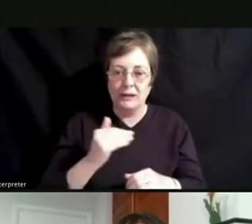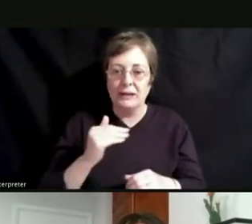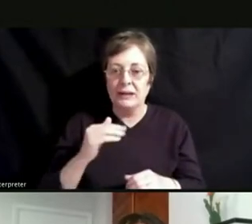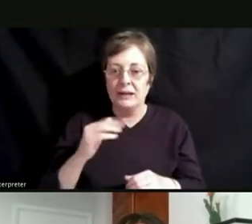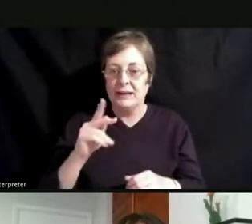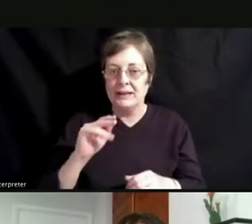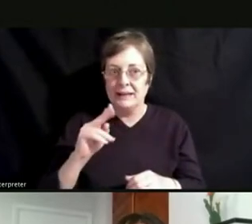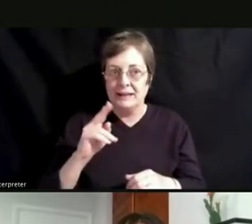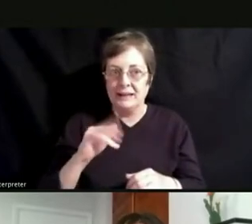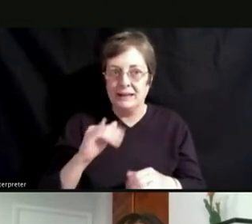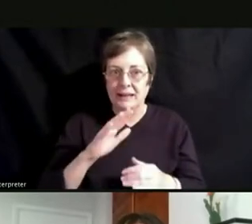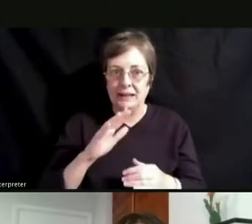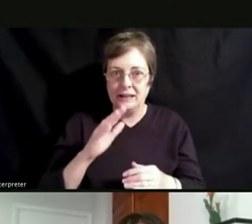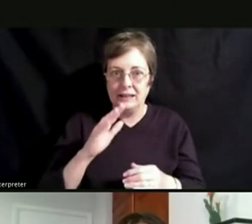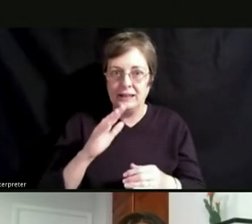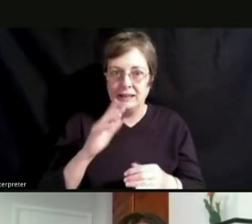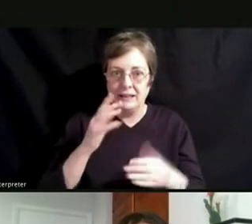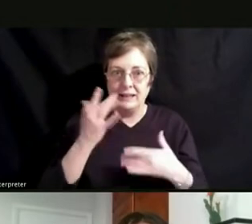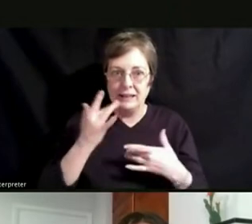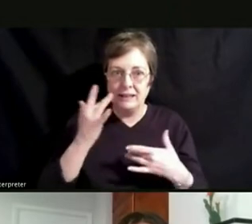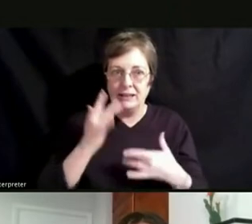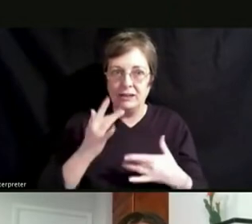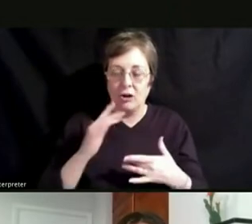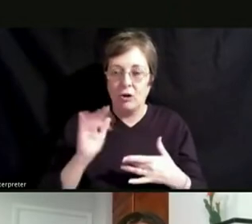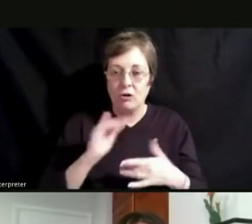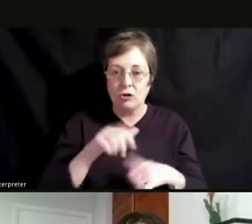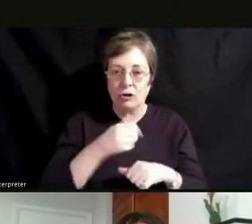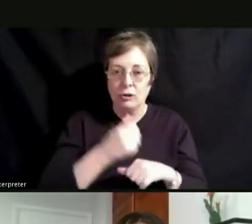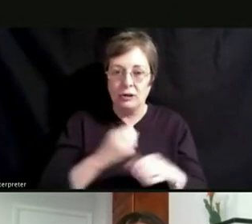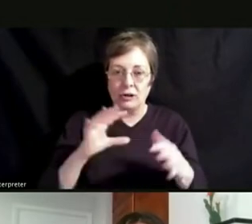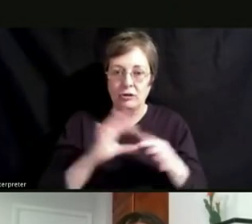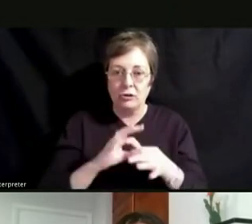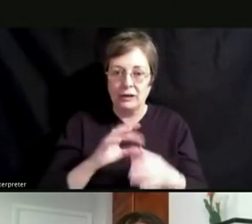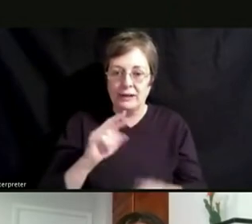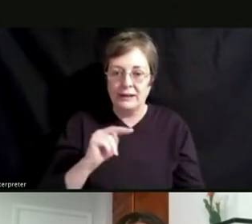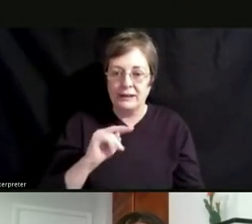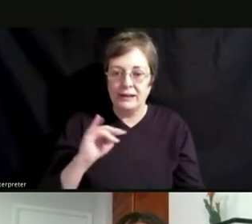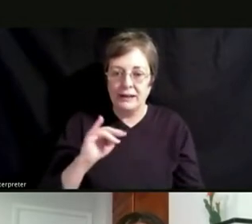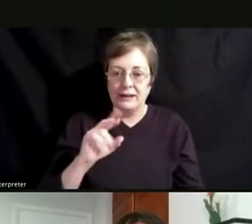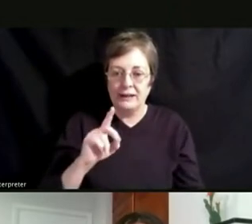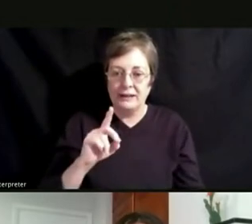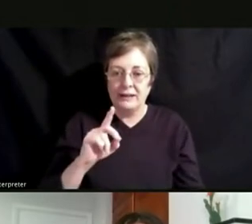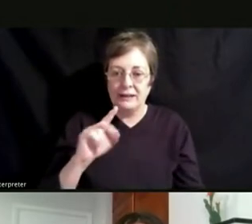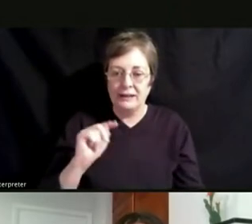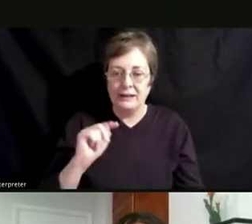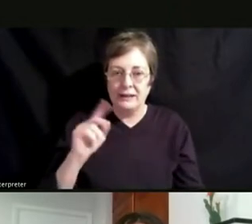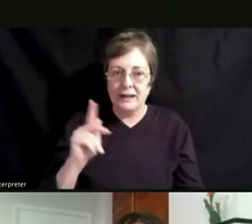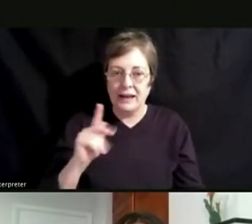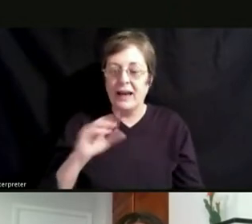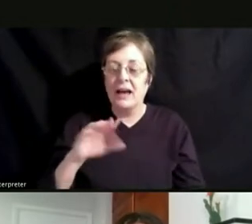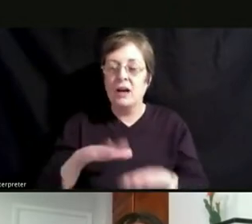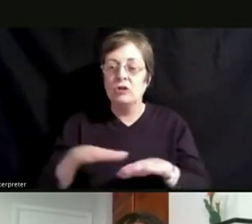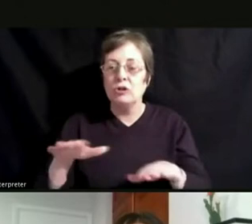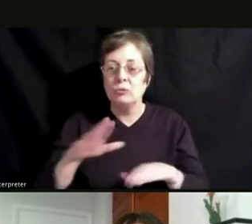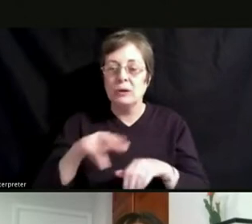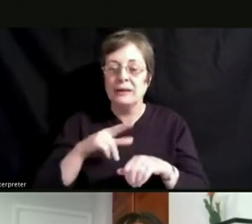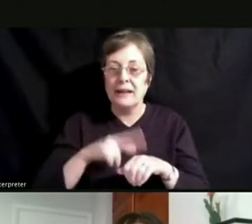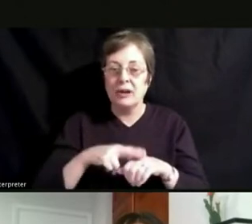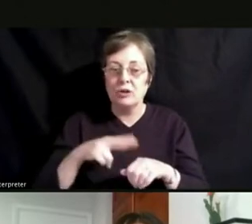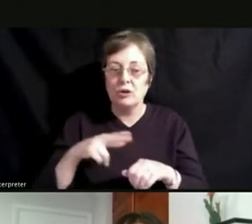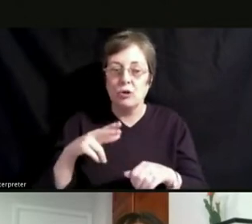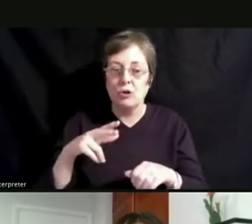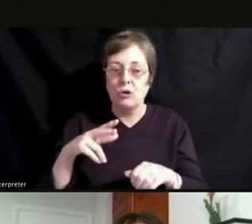also established a joint NIDDK and Children's National Hospital research program that focuses